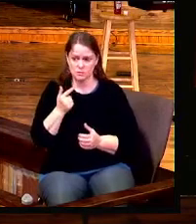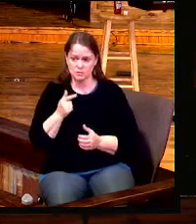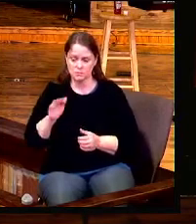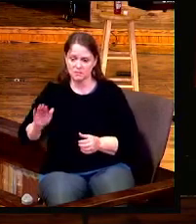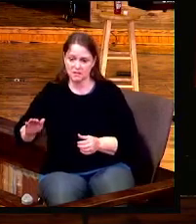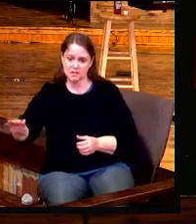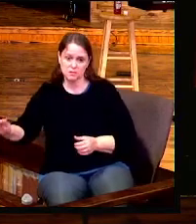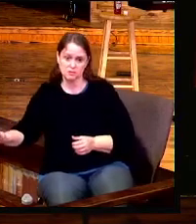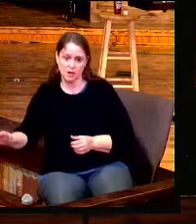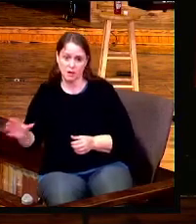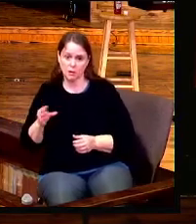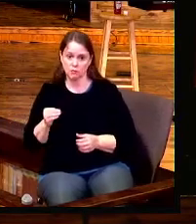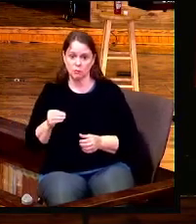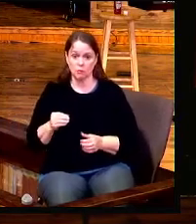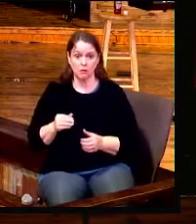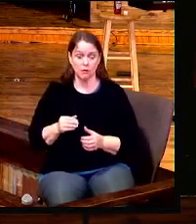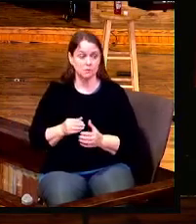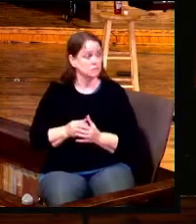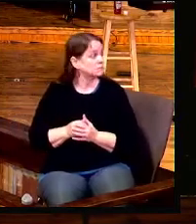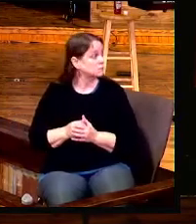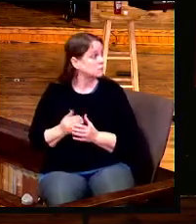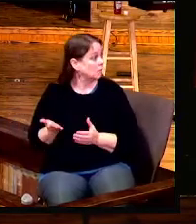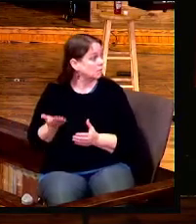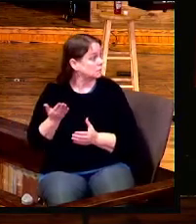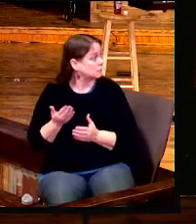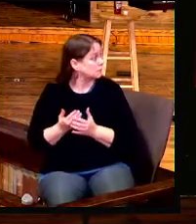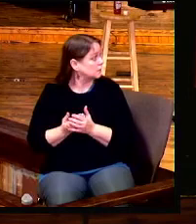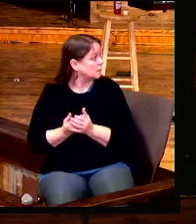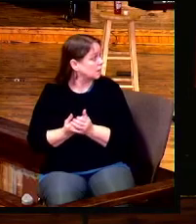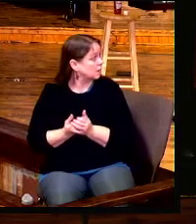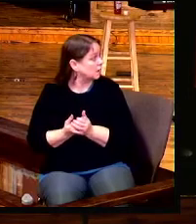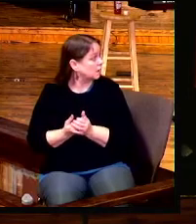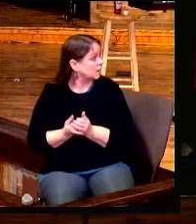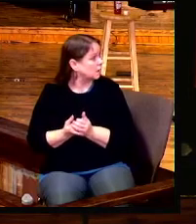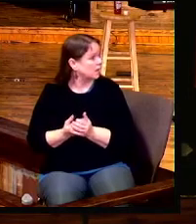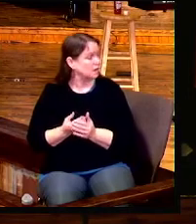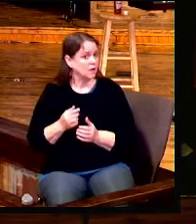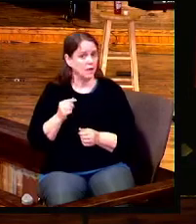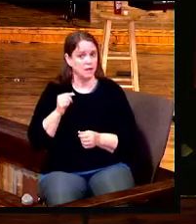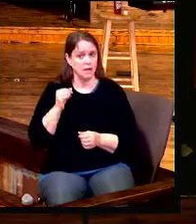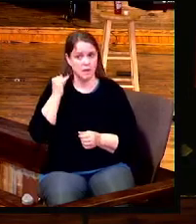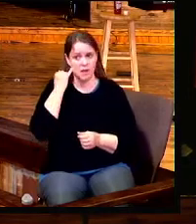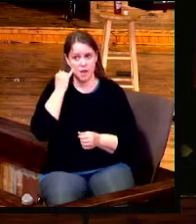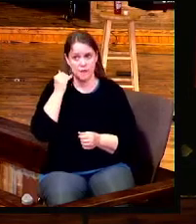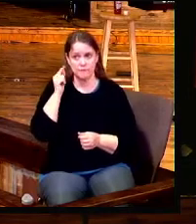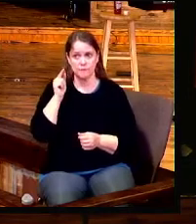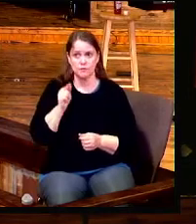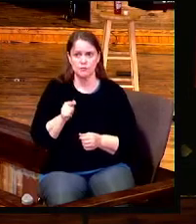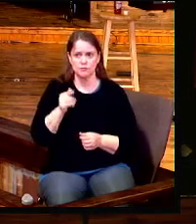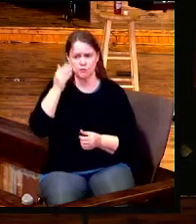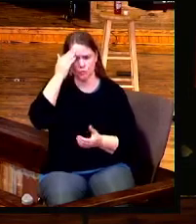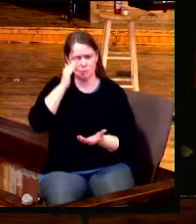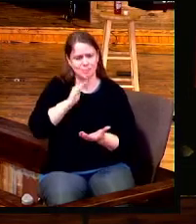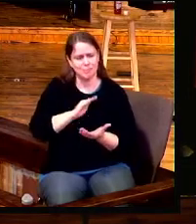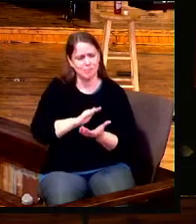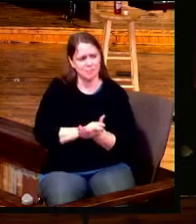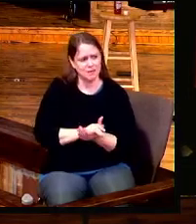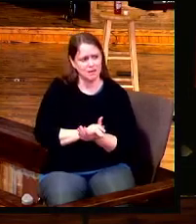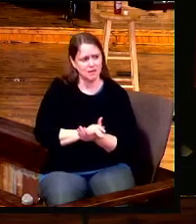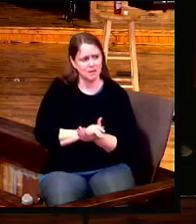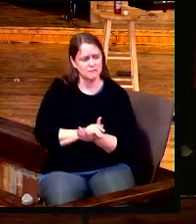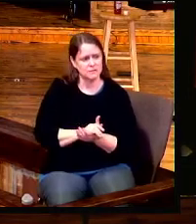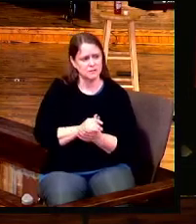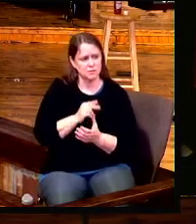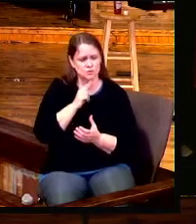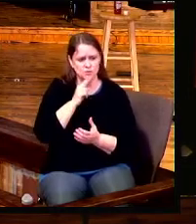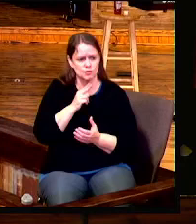as an adult that you believed to be true, something that was not friendly, not fun, not nice, but you believed it to be